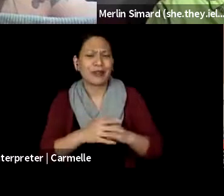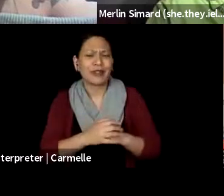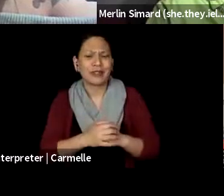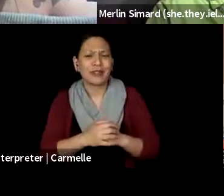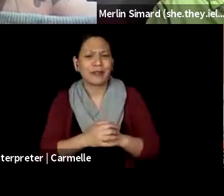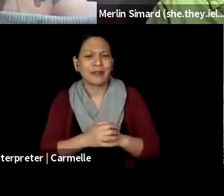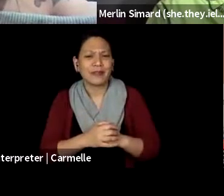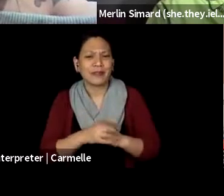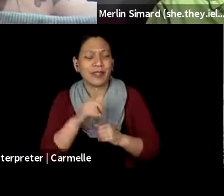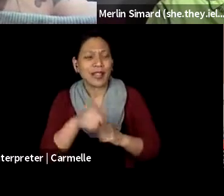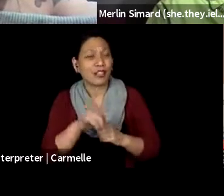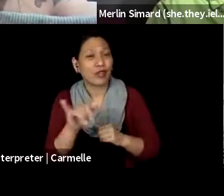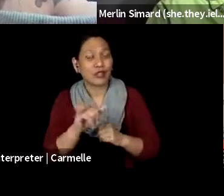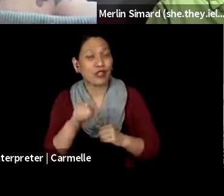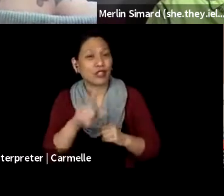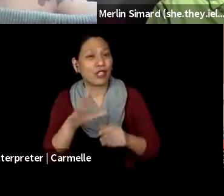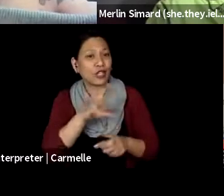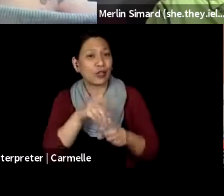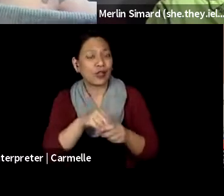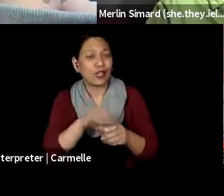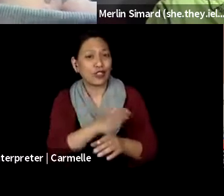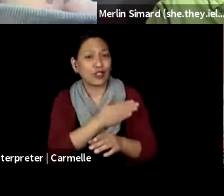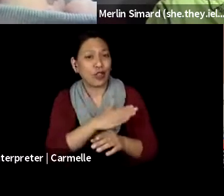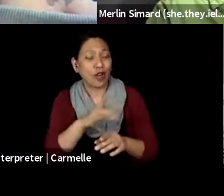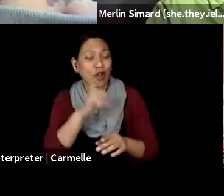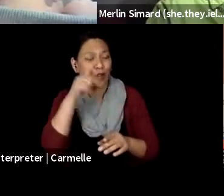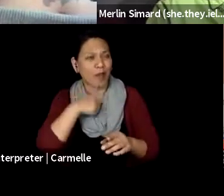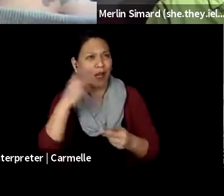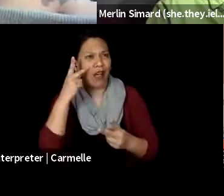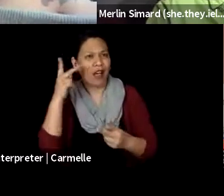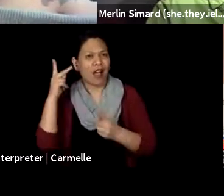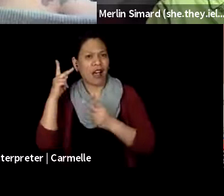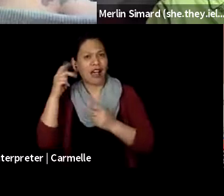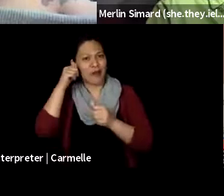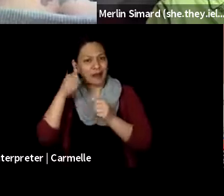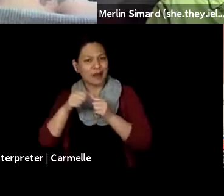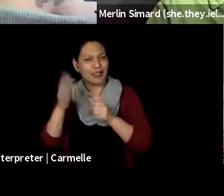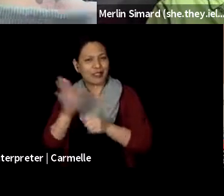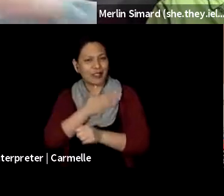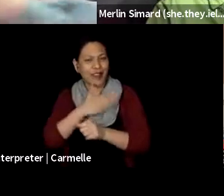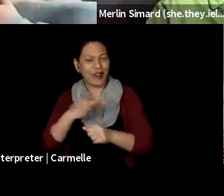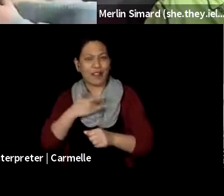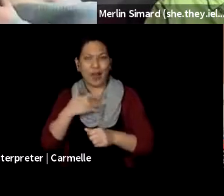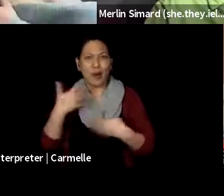song that I thought was gone from my life. And I was just so humbled for that. So hi. Now I'm going to get all teary.